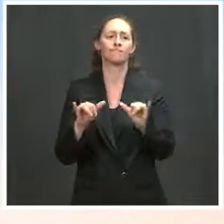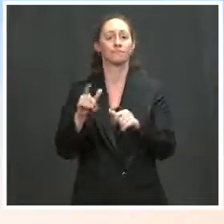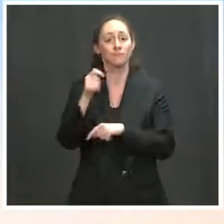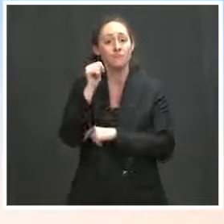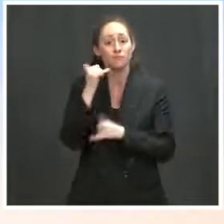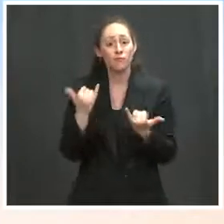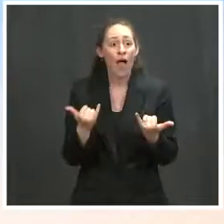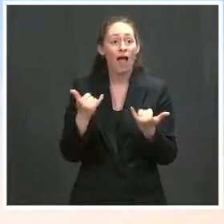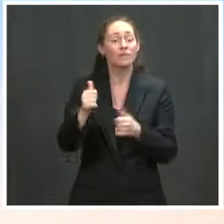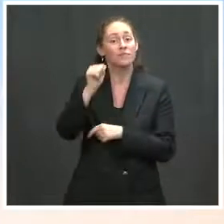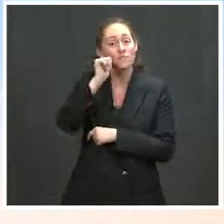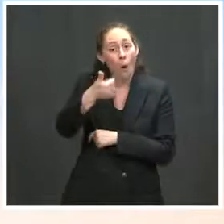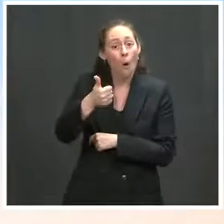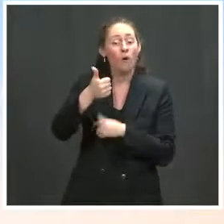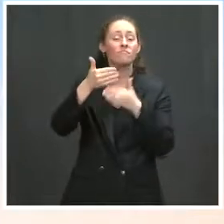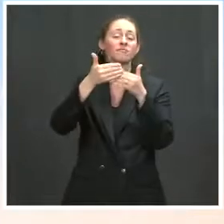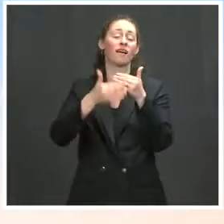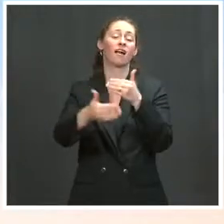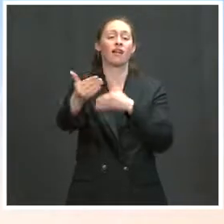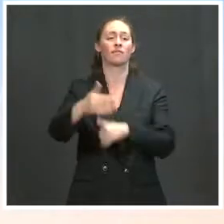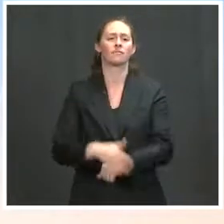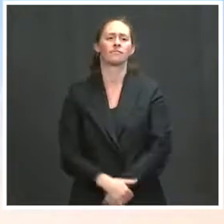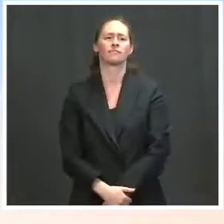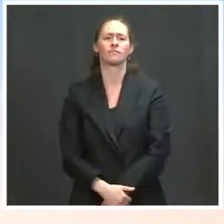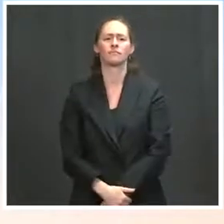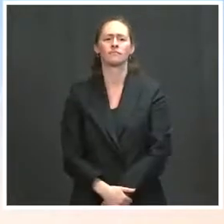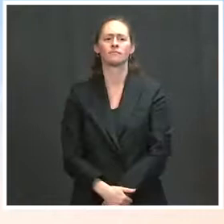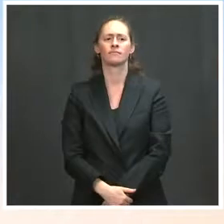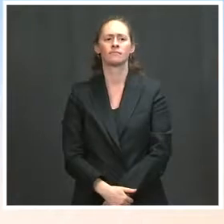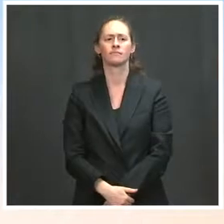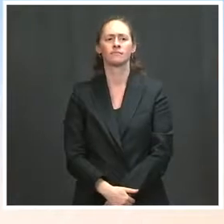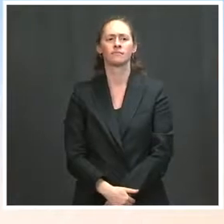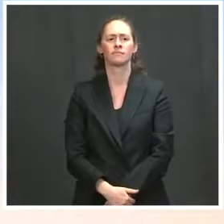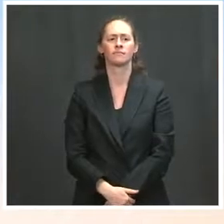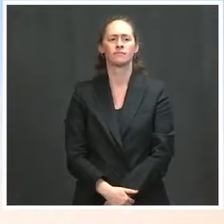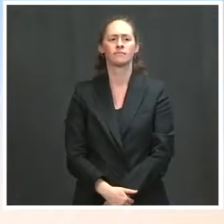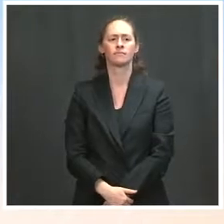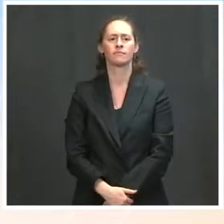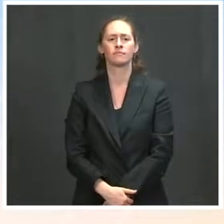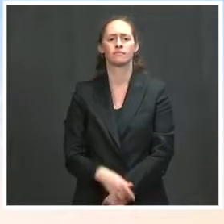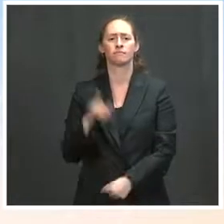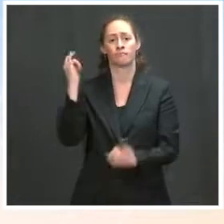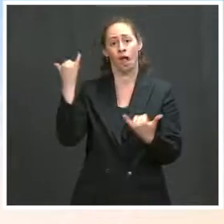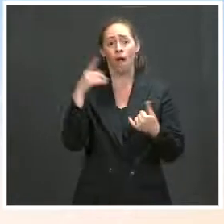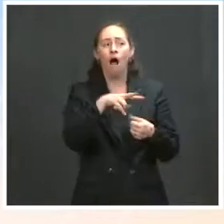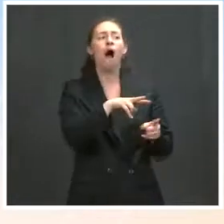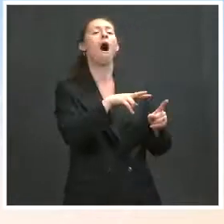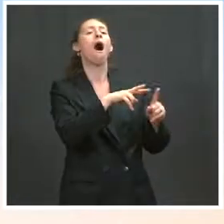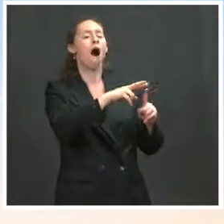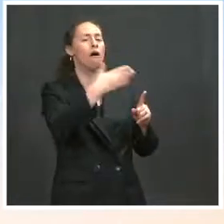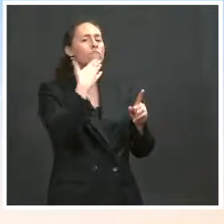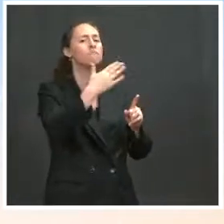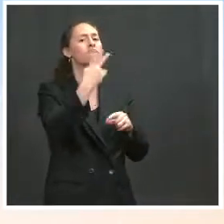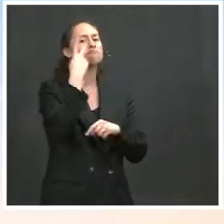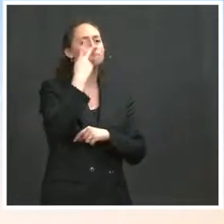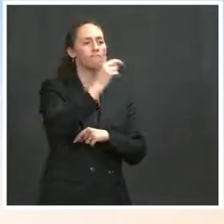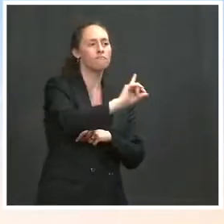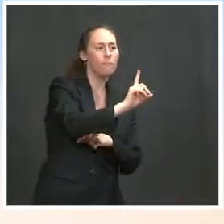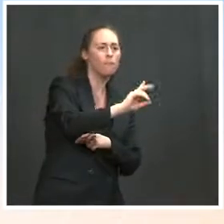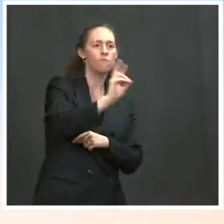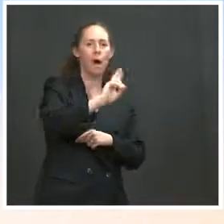is very pleased to see and heartened to see the bipartisanship negotiators on the Hill. This is